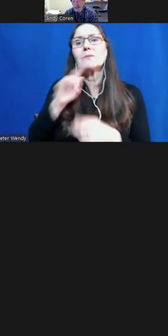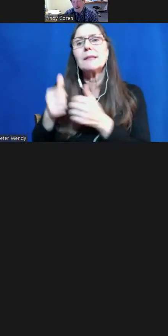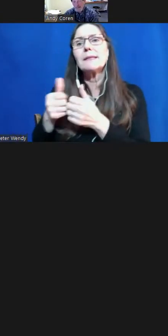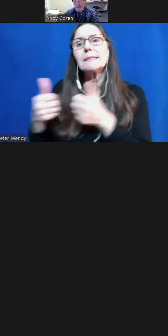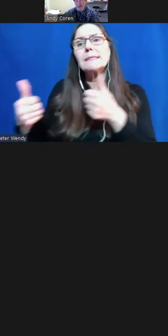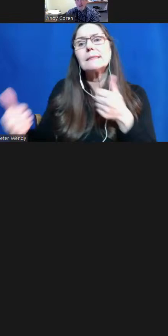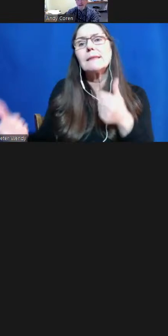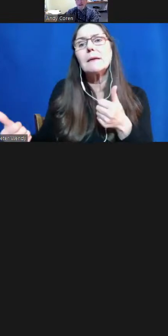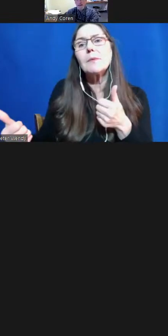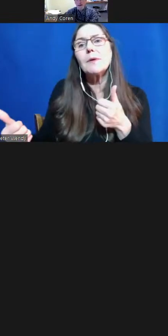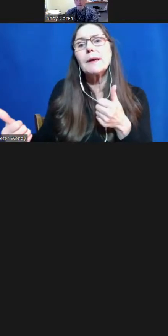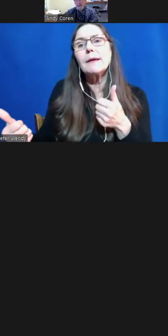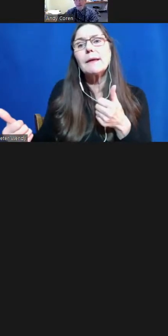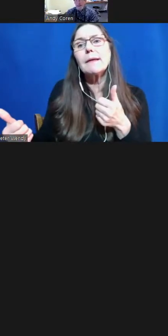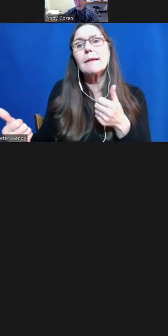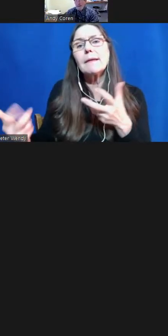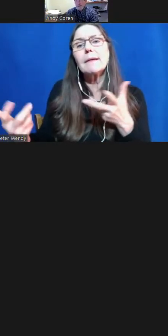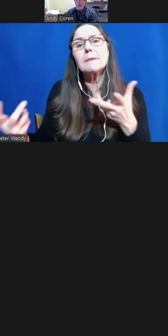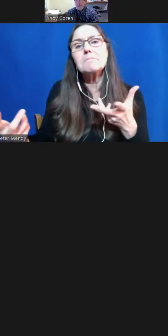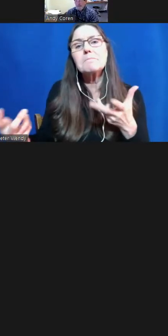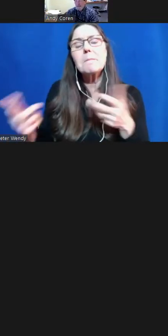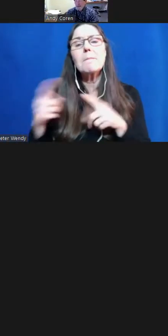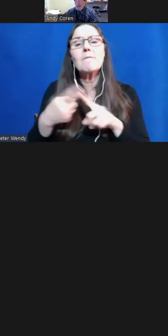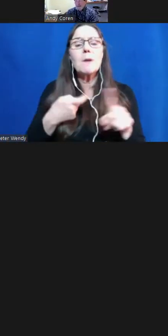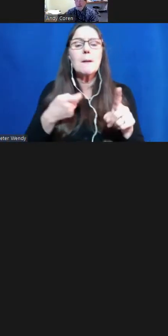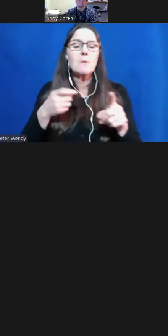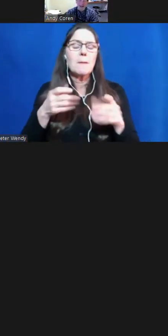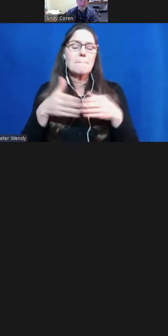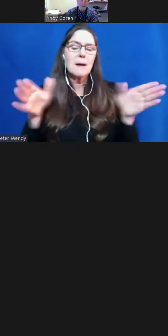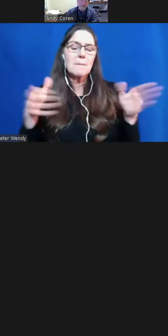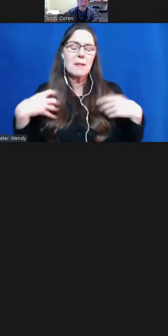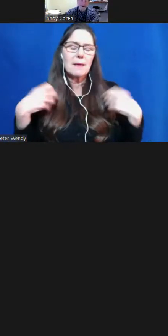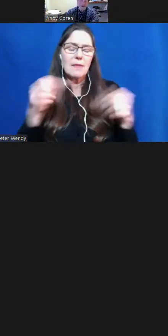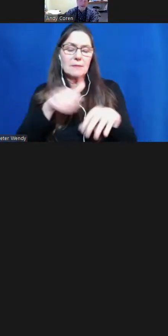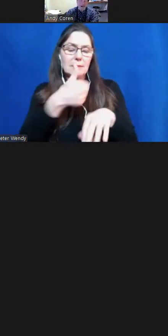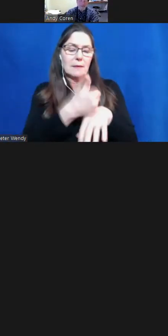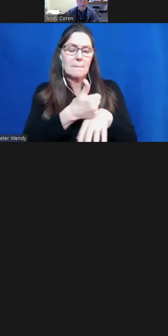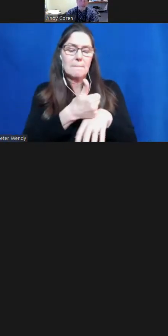have set up. But the head